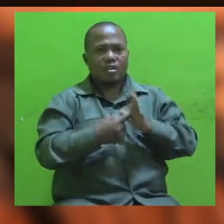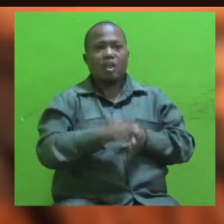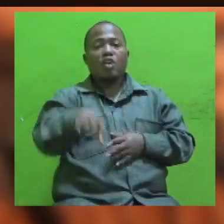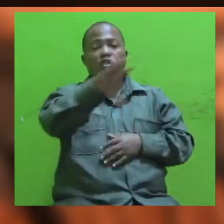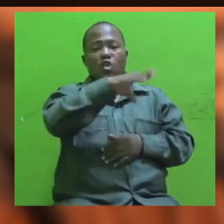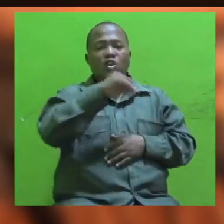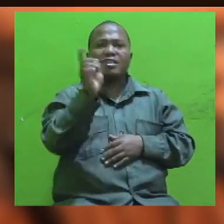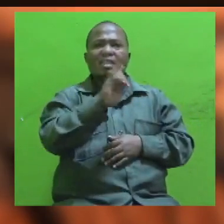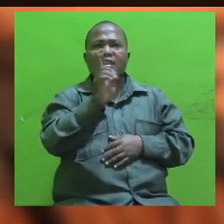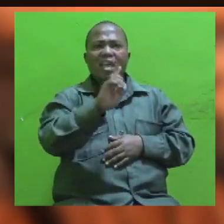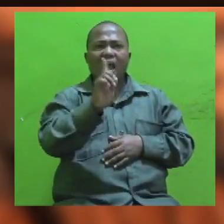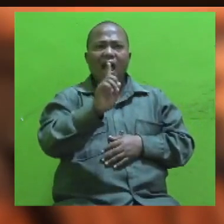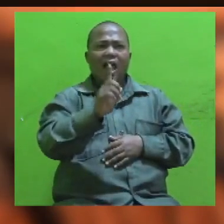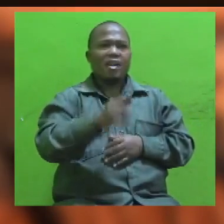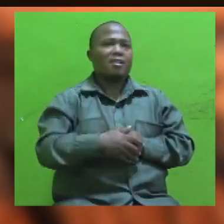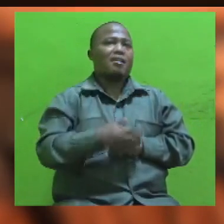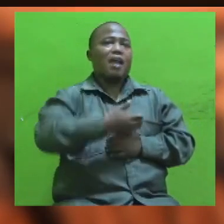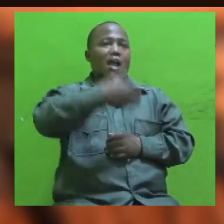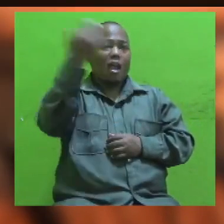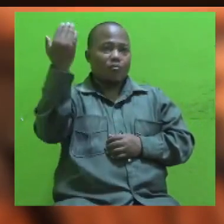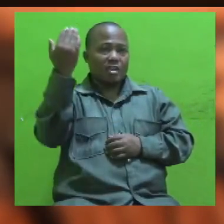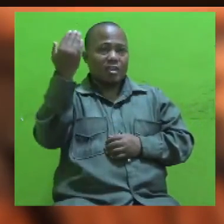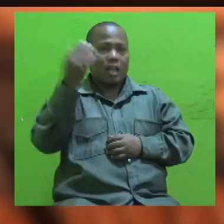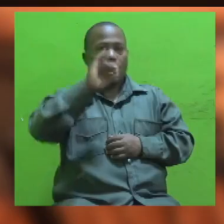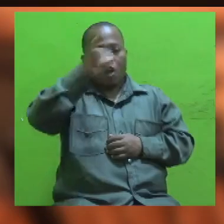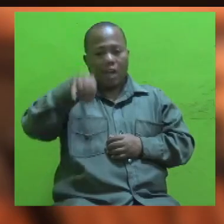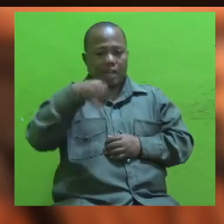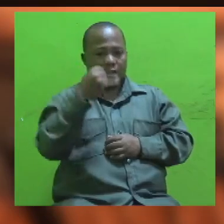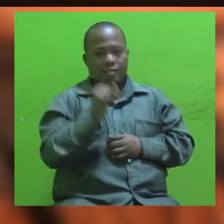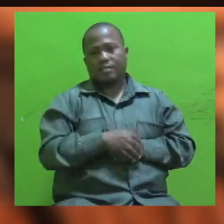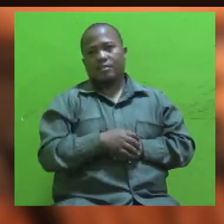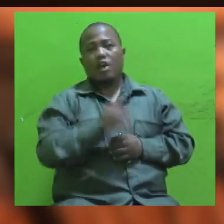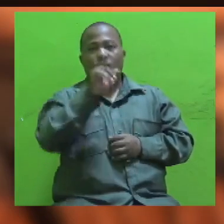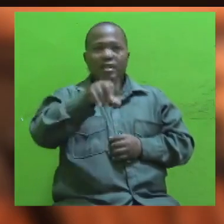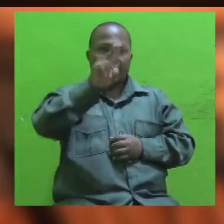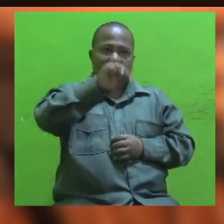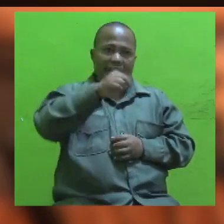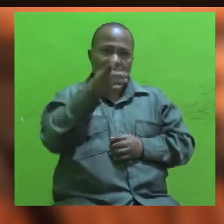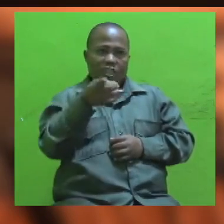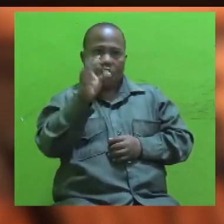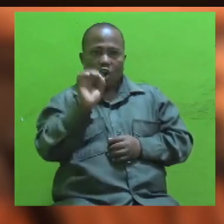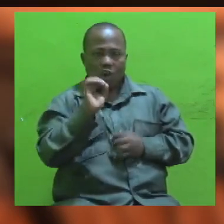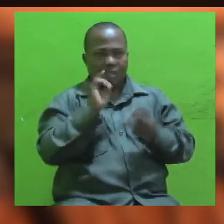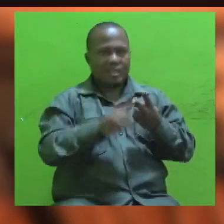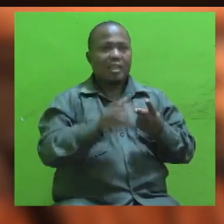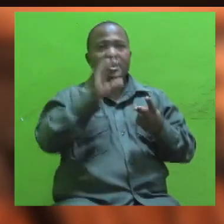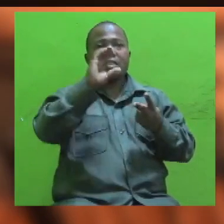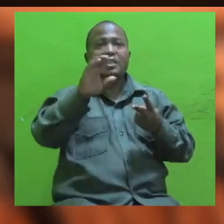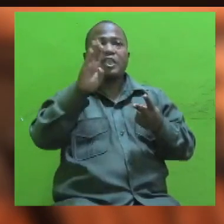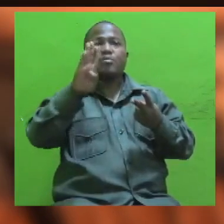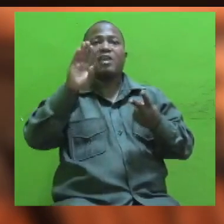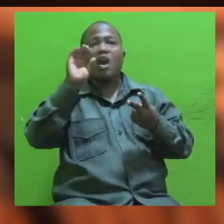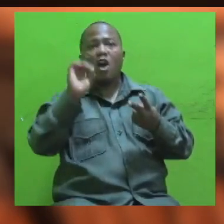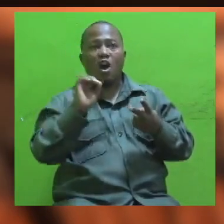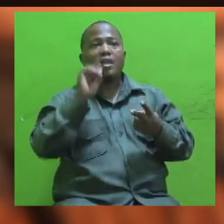called non-governmental organizations. Non-government organization or CBOs or other very